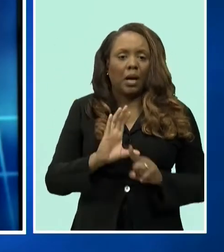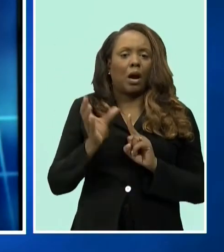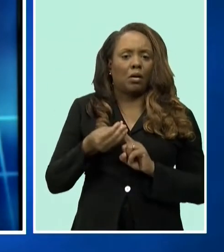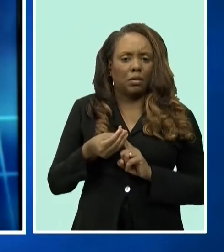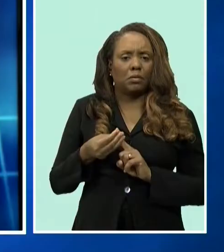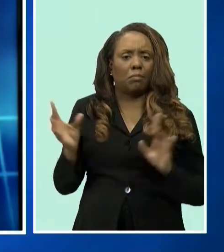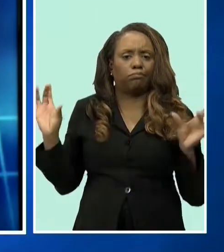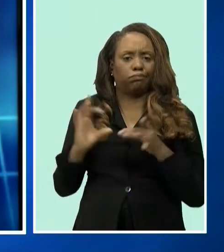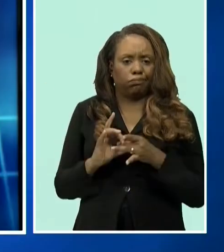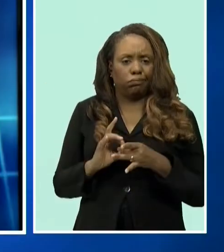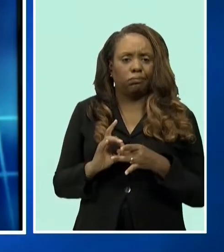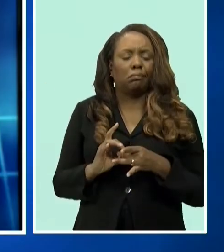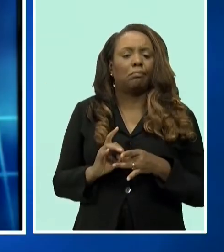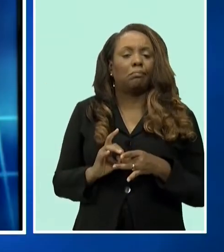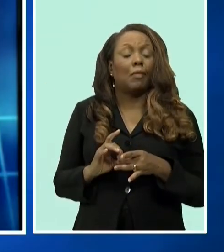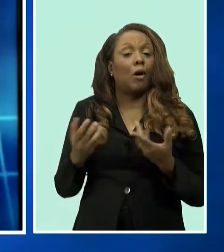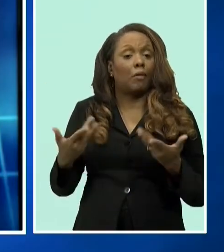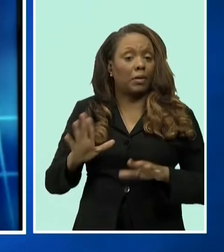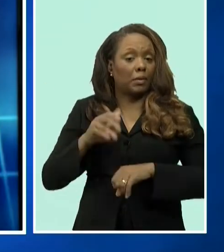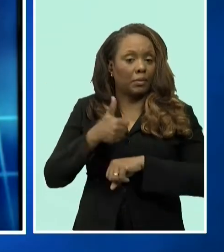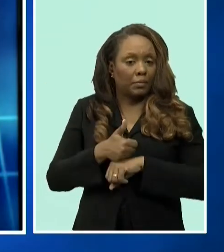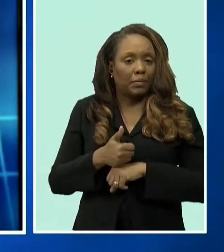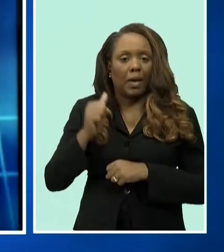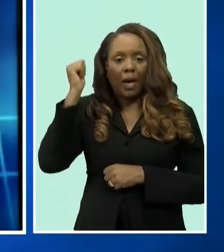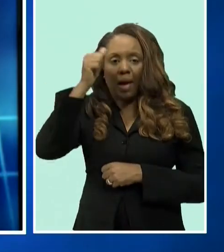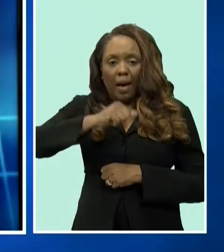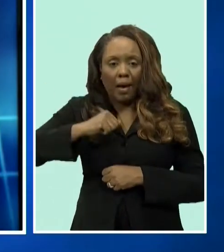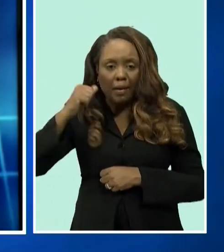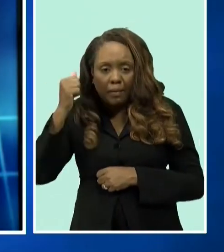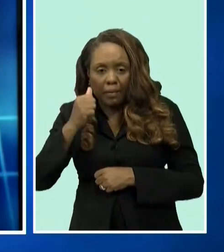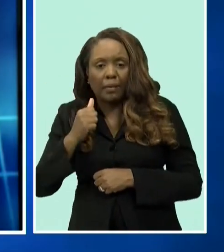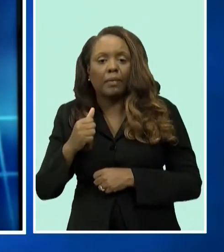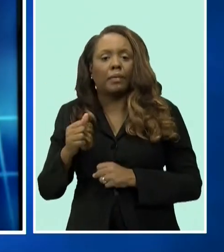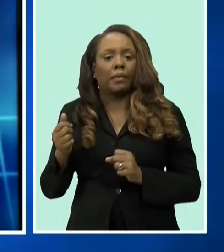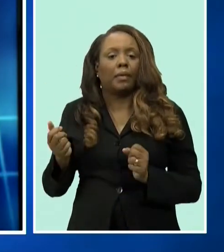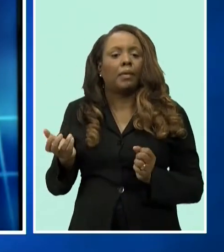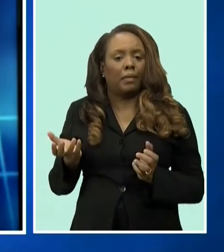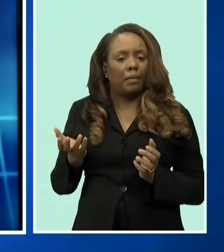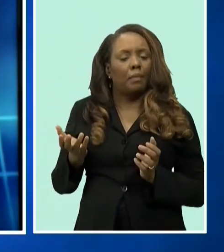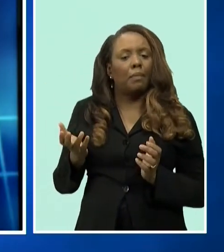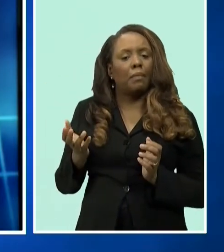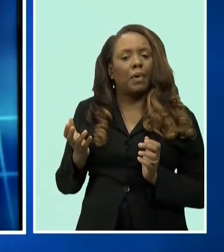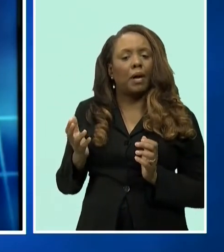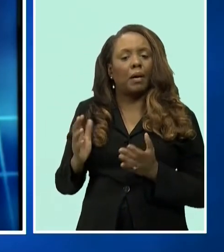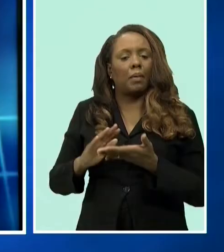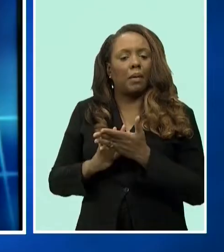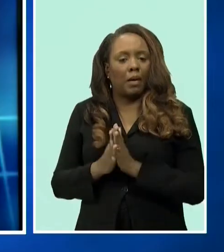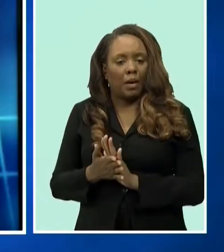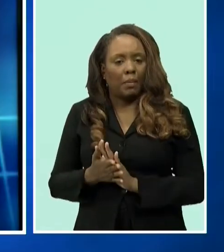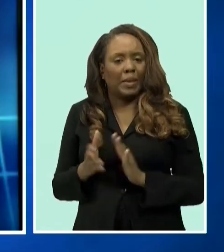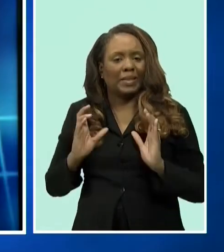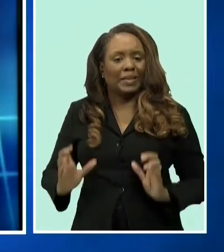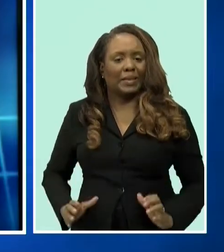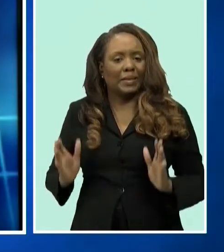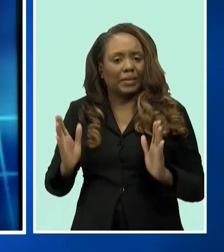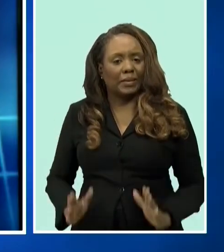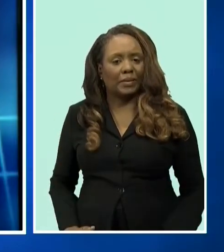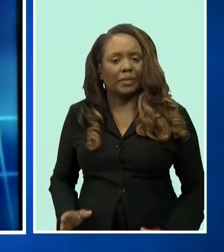are already there, and he expects Africans becoming citizens of various countries, the outreach will